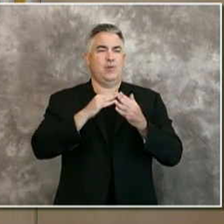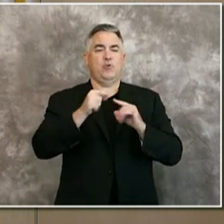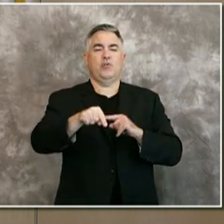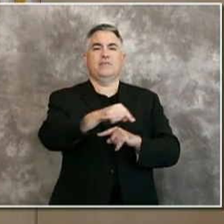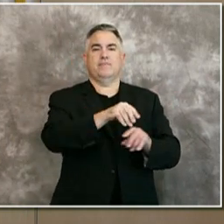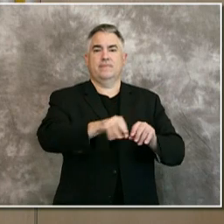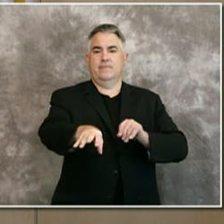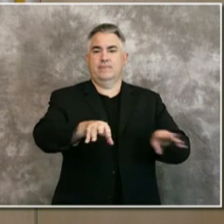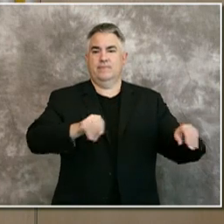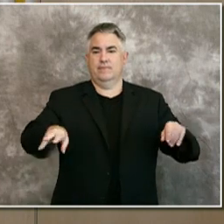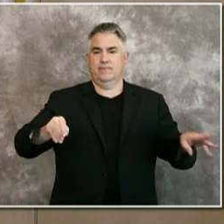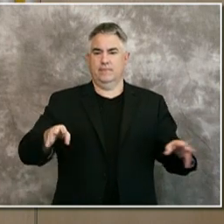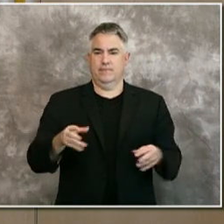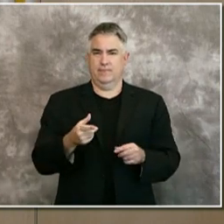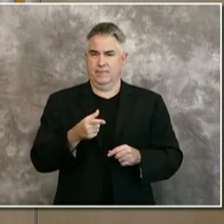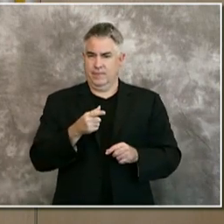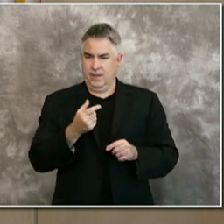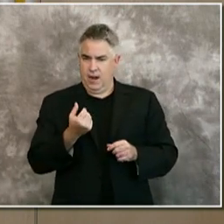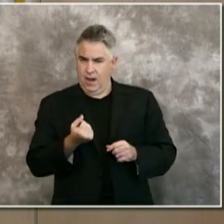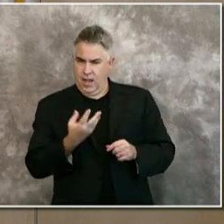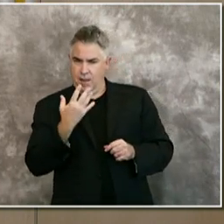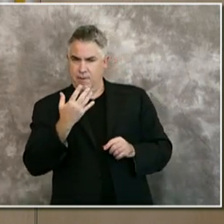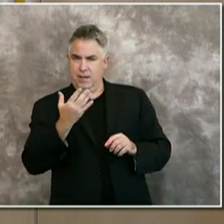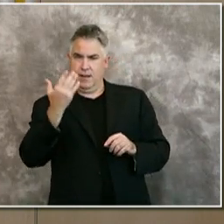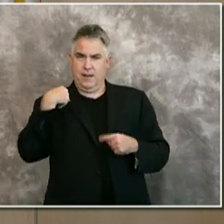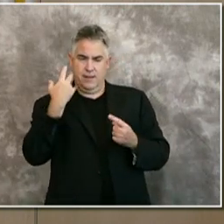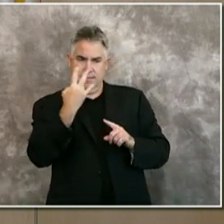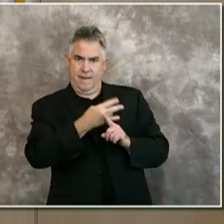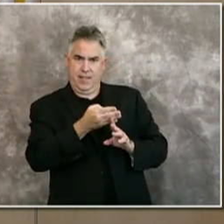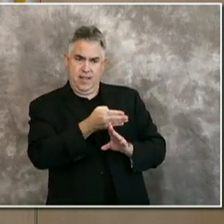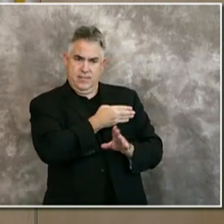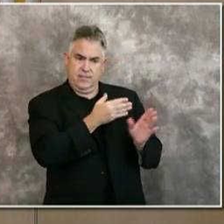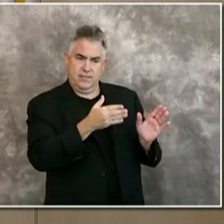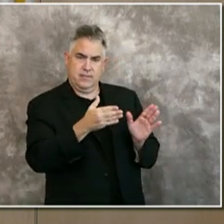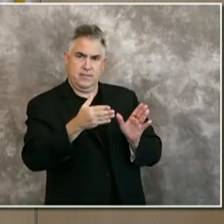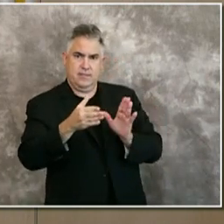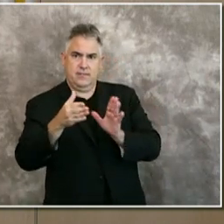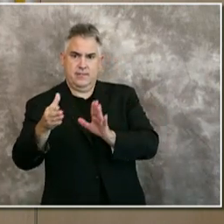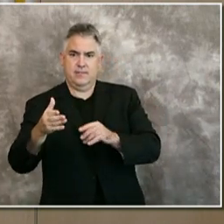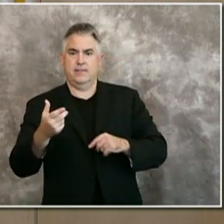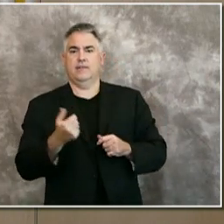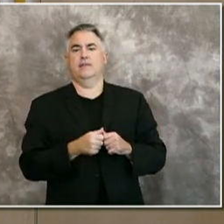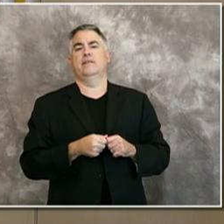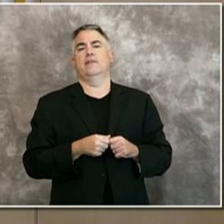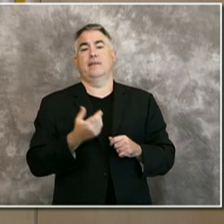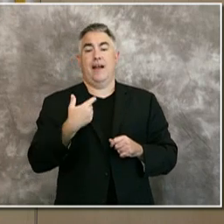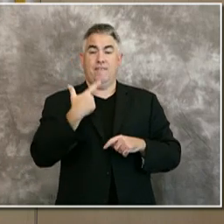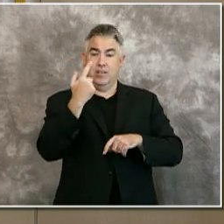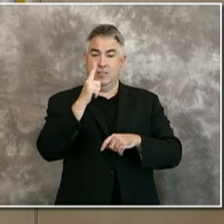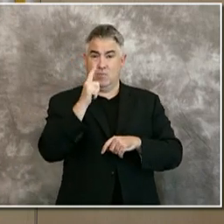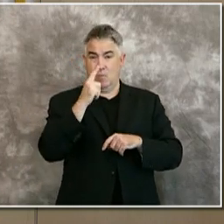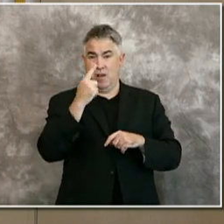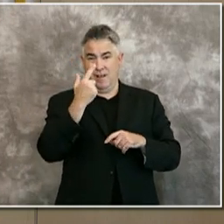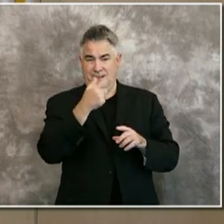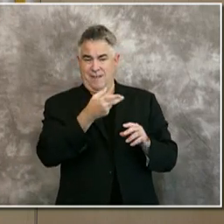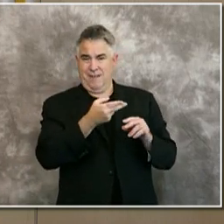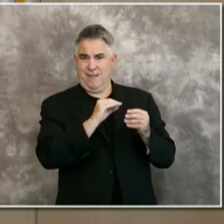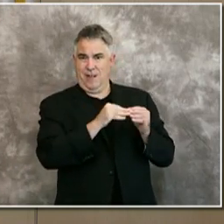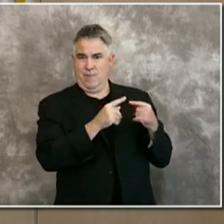in the past 7 days. And again, we have 21, 2 less than yesterday, and 1